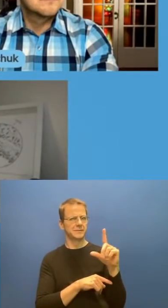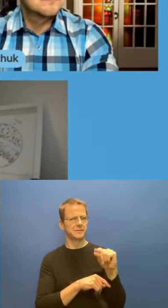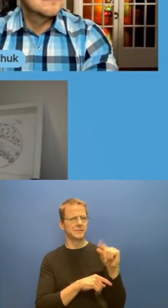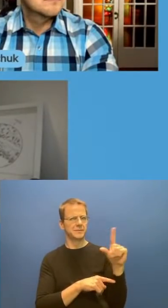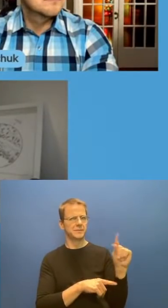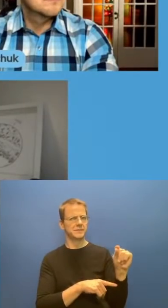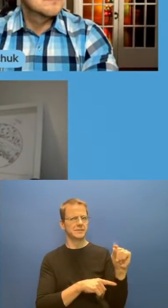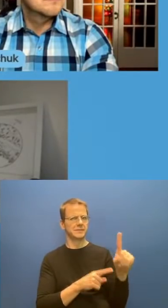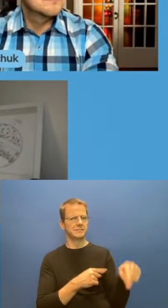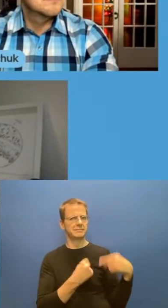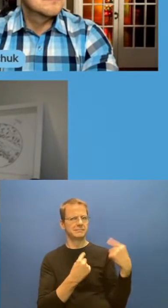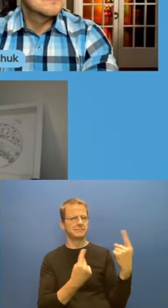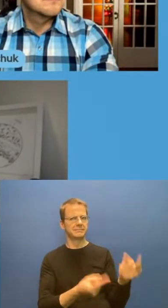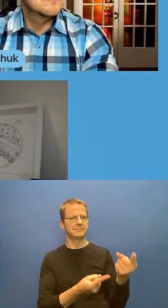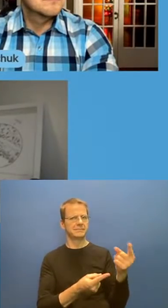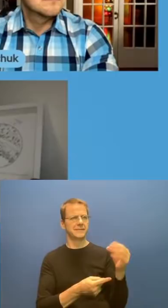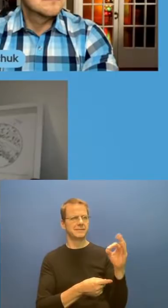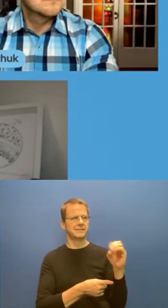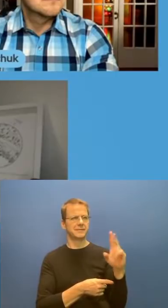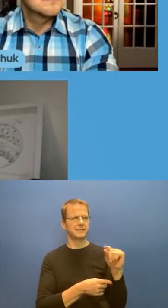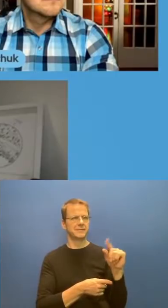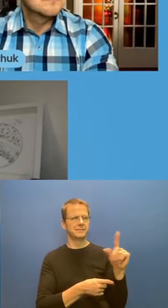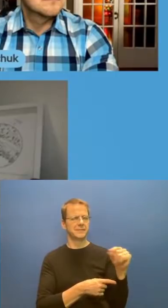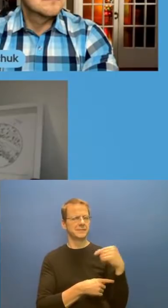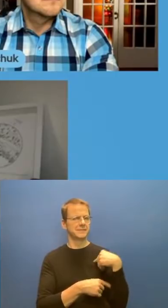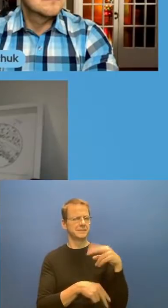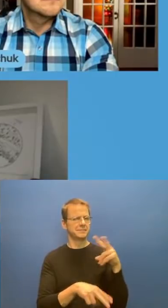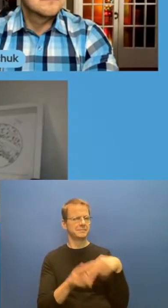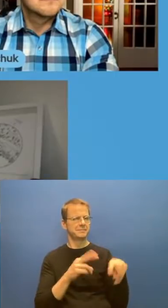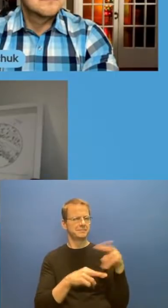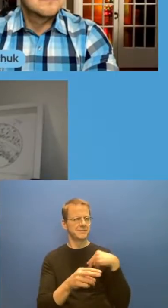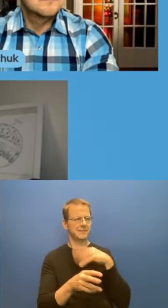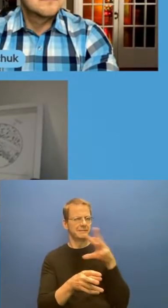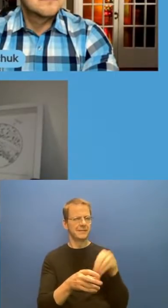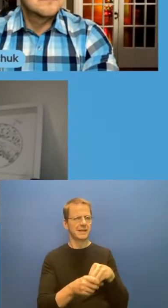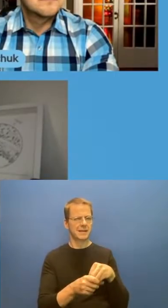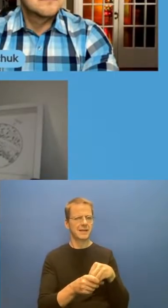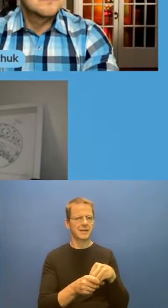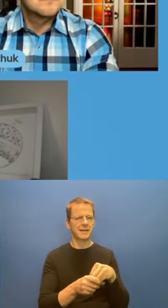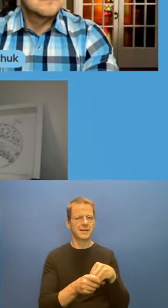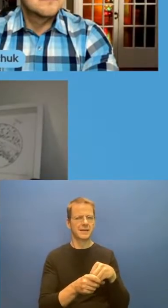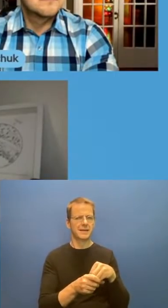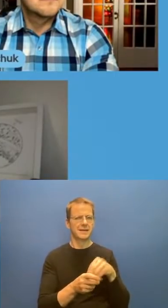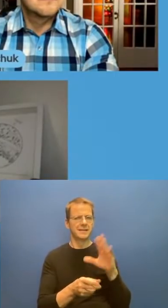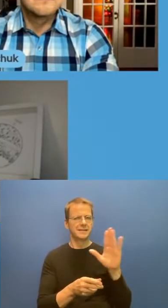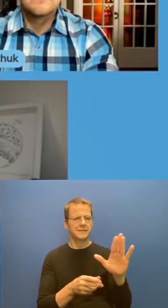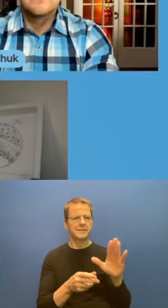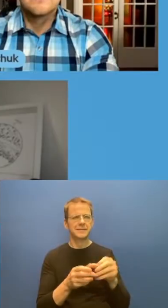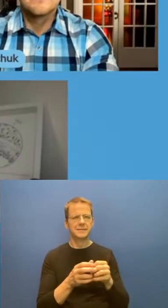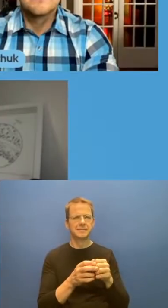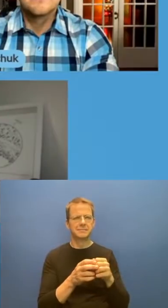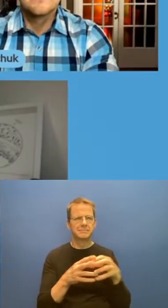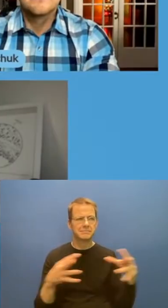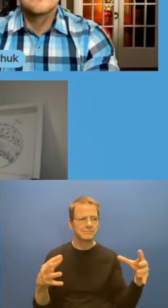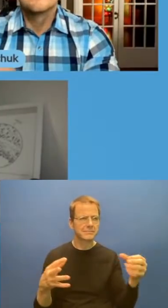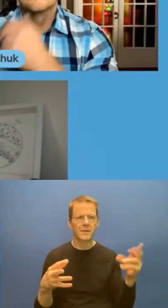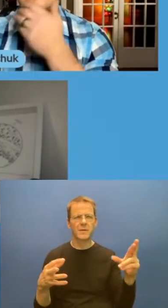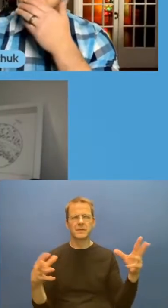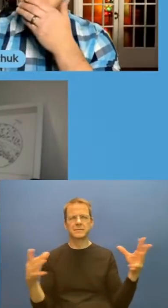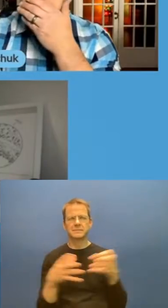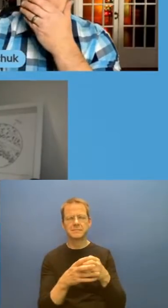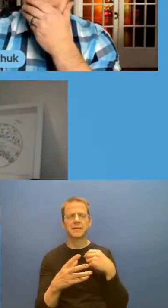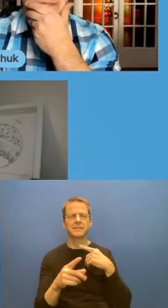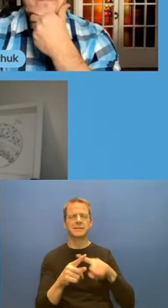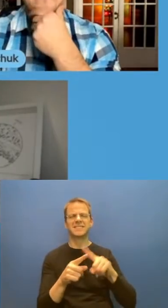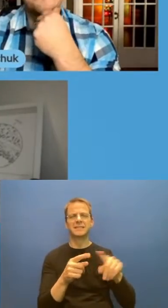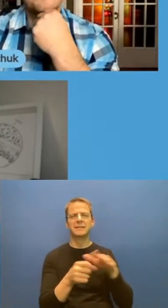or decline in different jurisdictions and making projections too. Thank you. We're